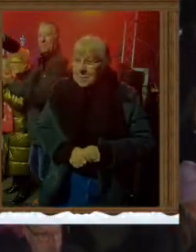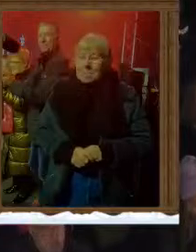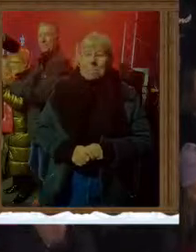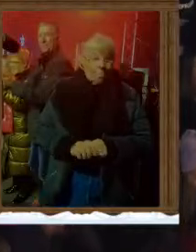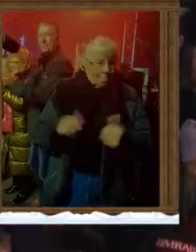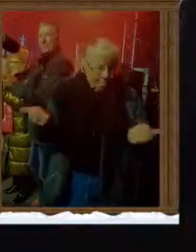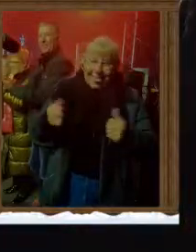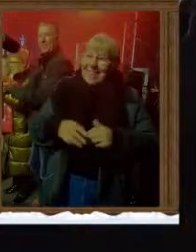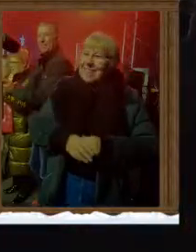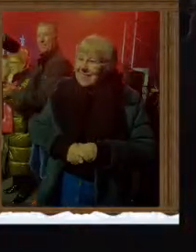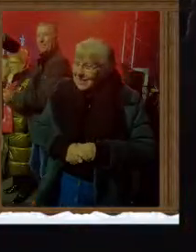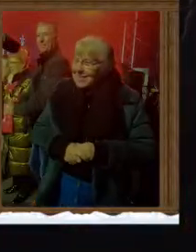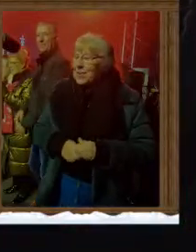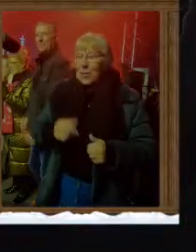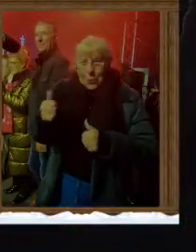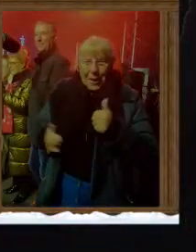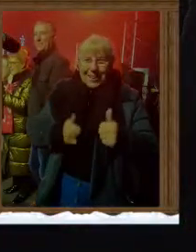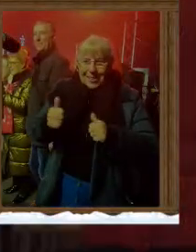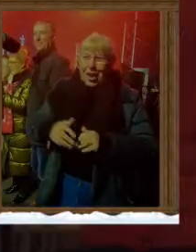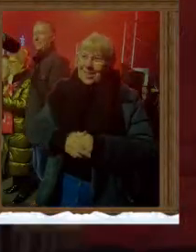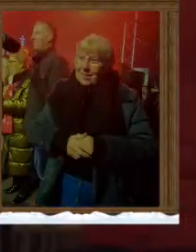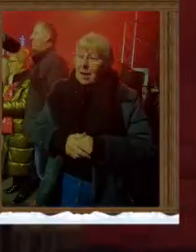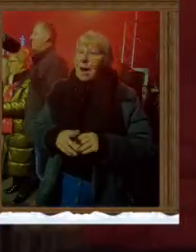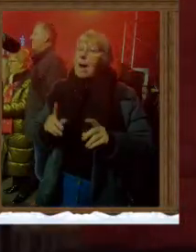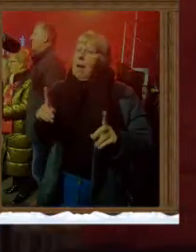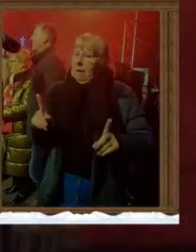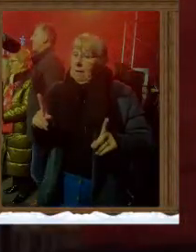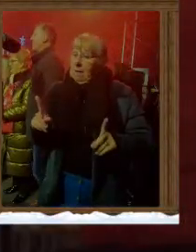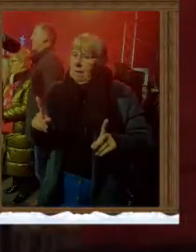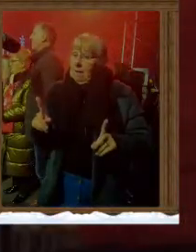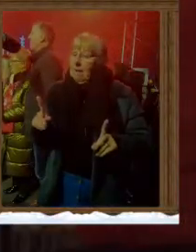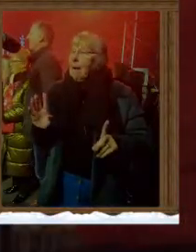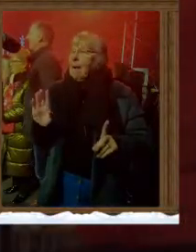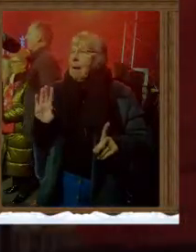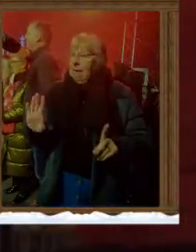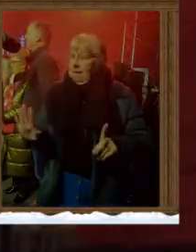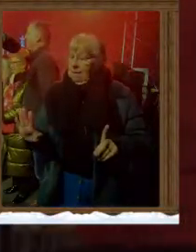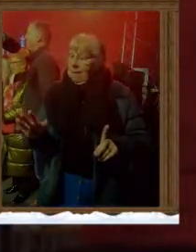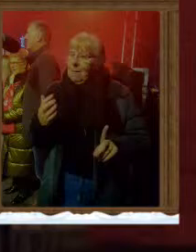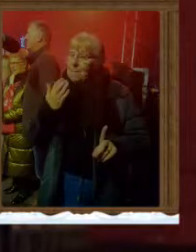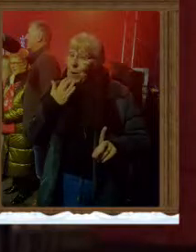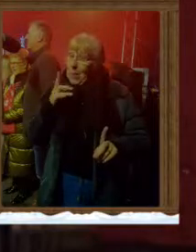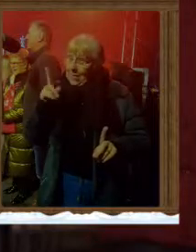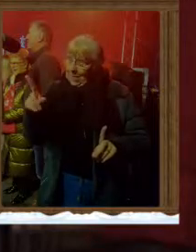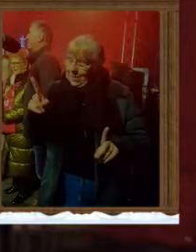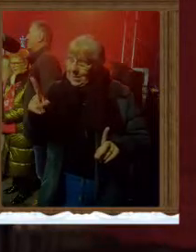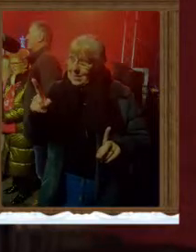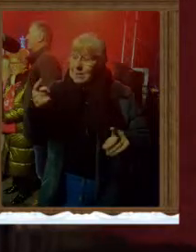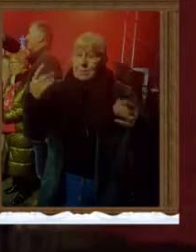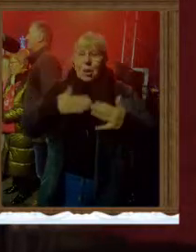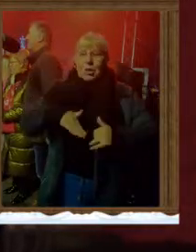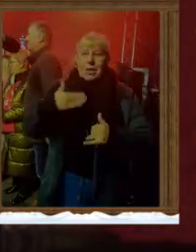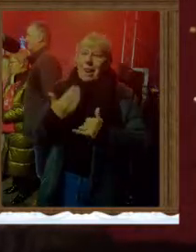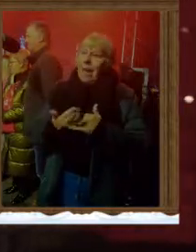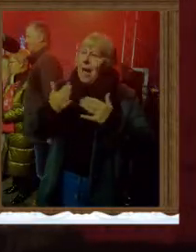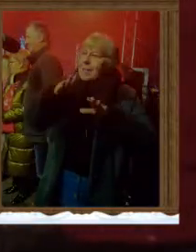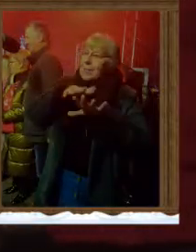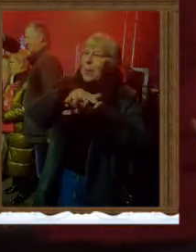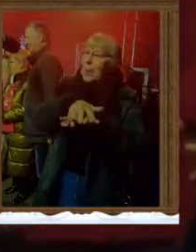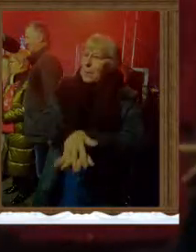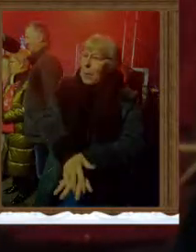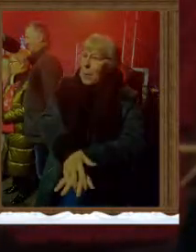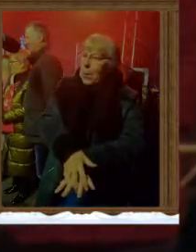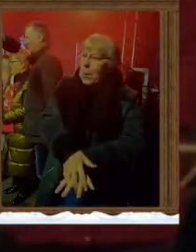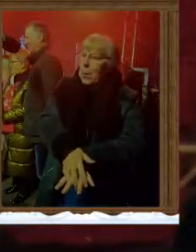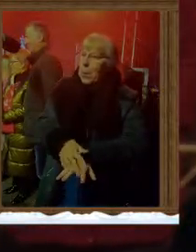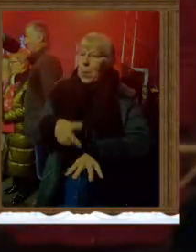Absolutely brilliant. Well done. But that's not all. Just wait there. So tonight with the last switch on. And as the